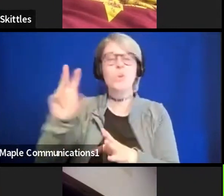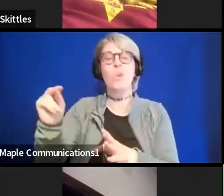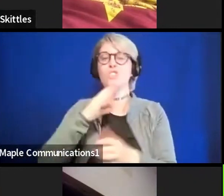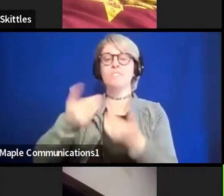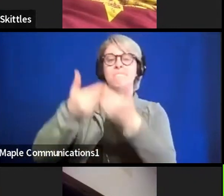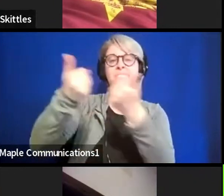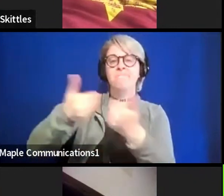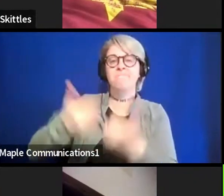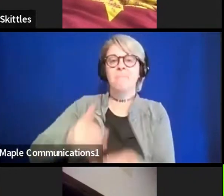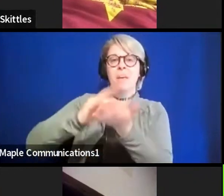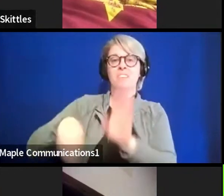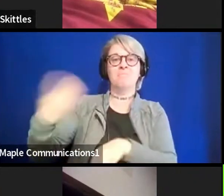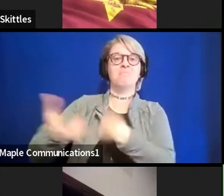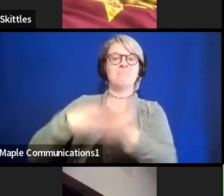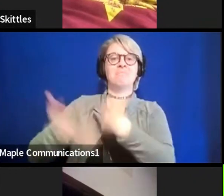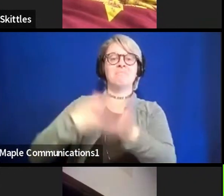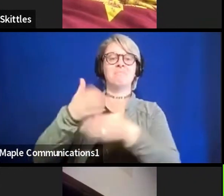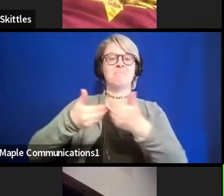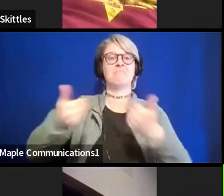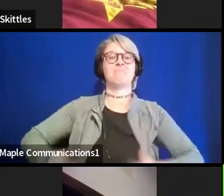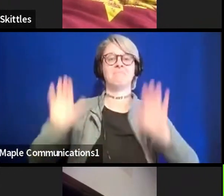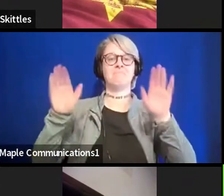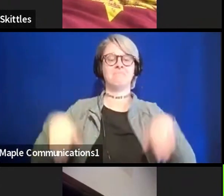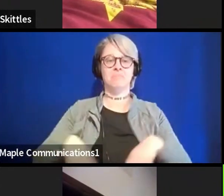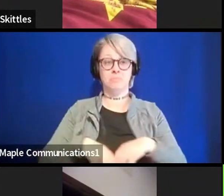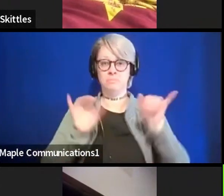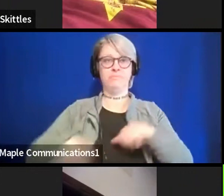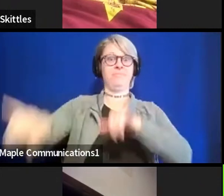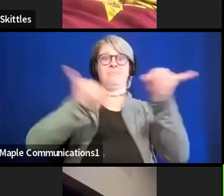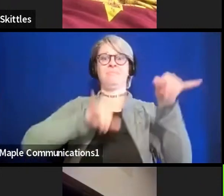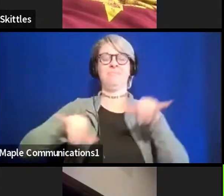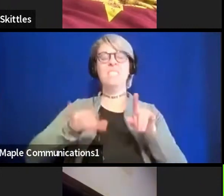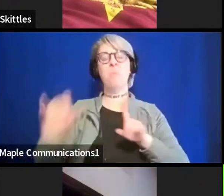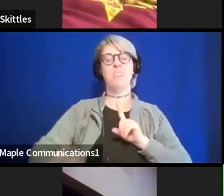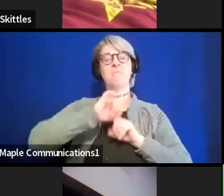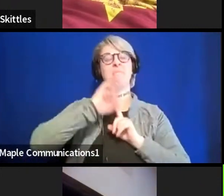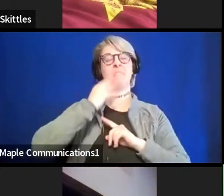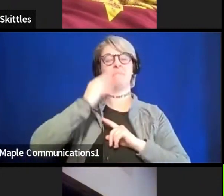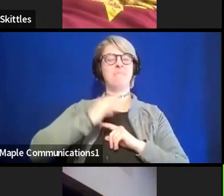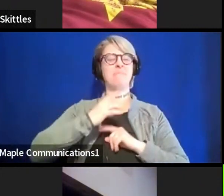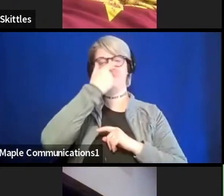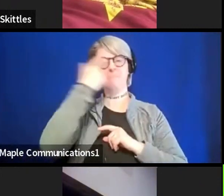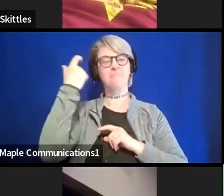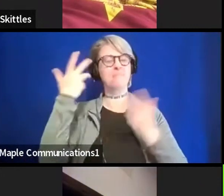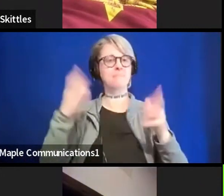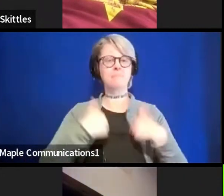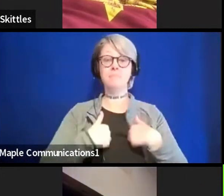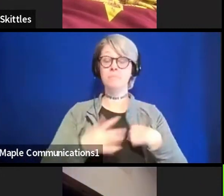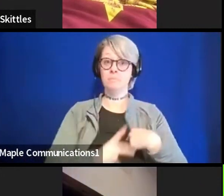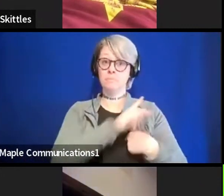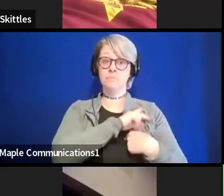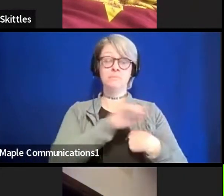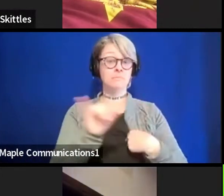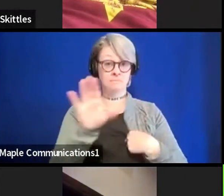they're anybody and everybody. So there's a lot of bad experiences that, like even me personally